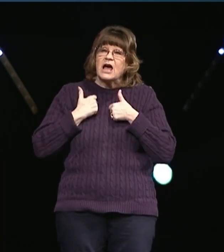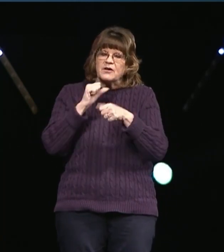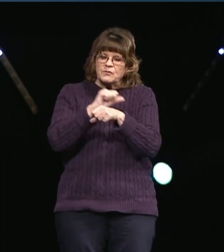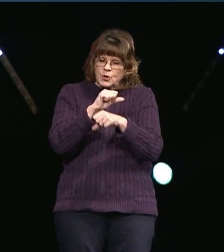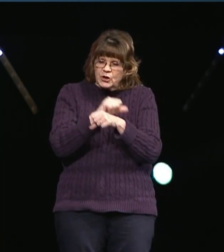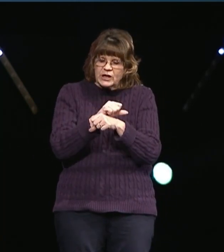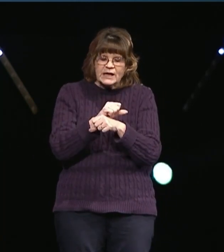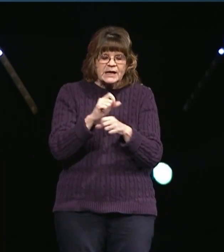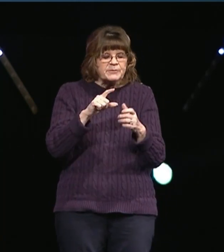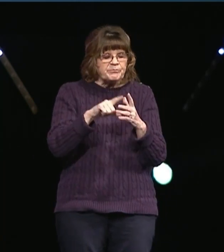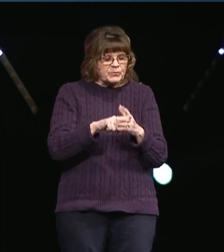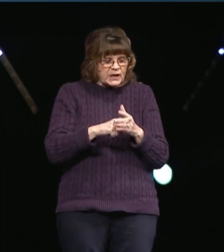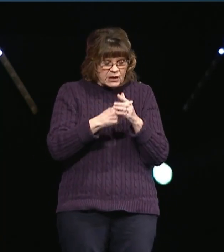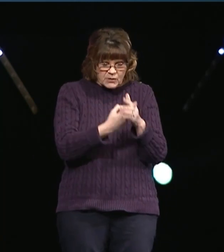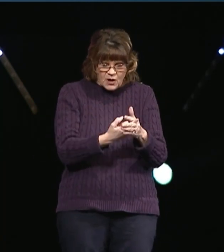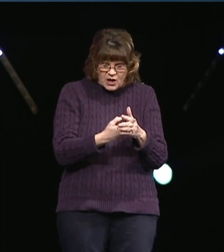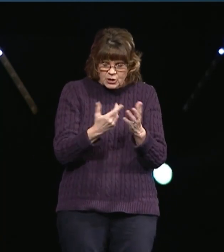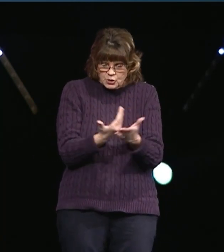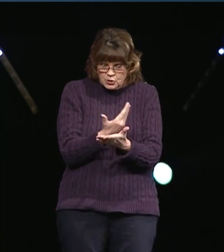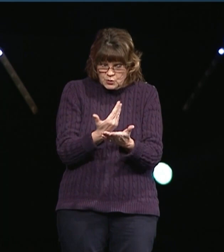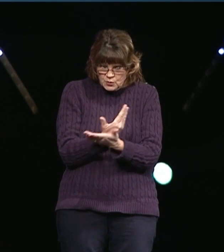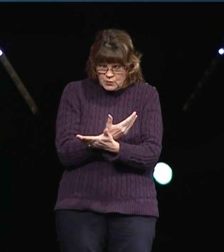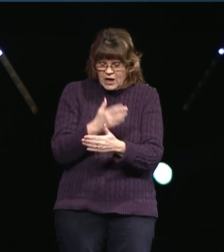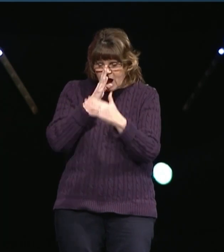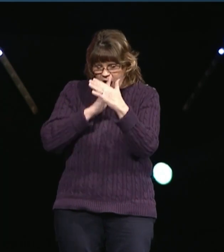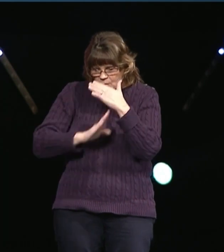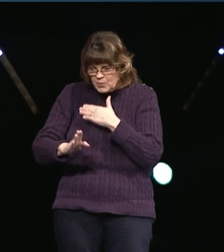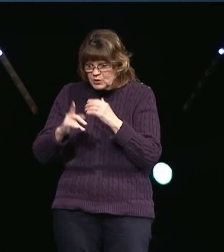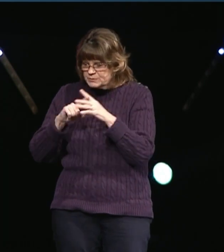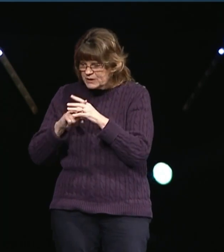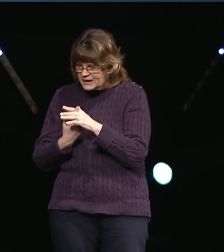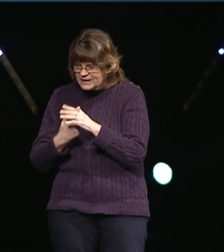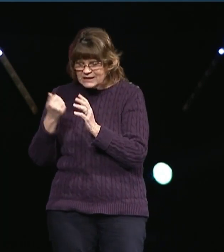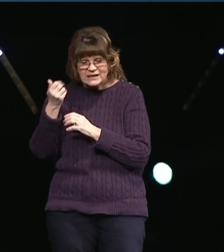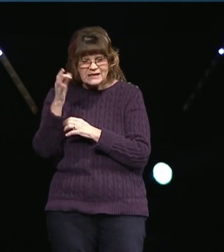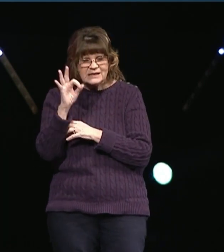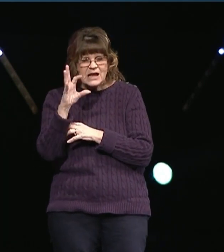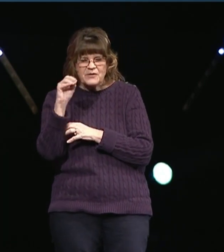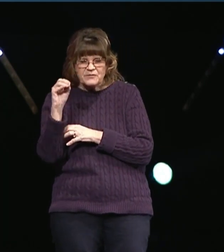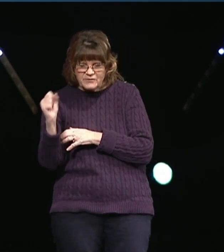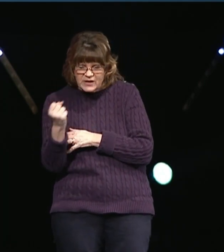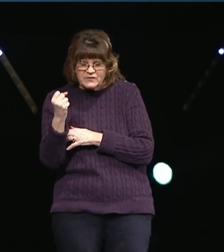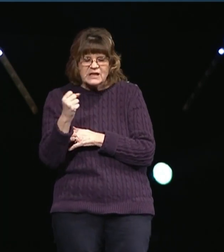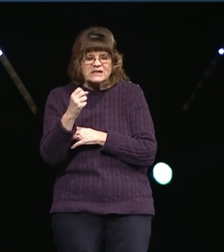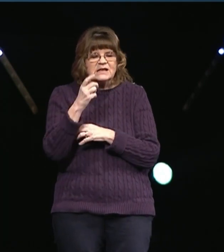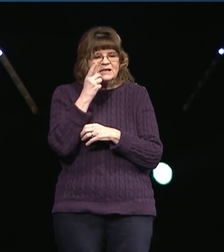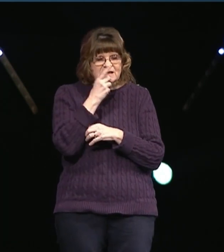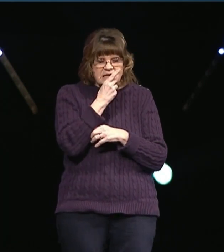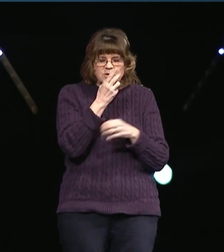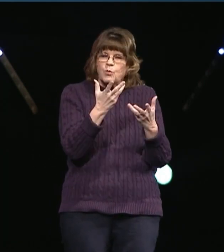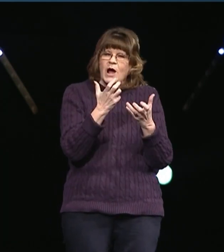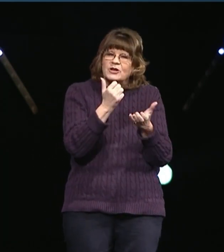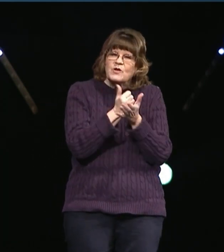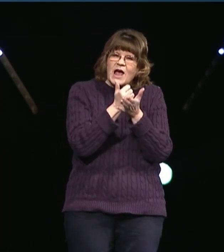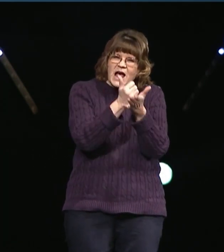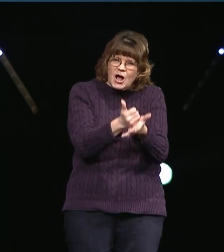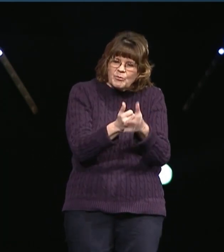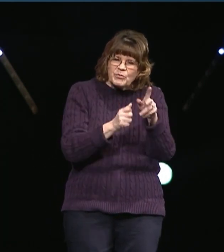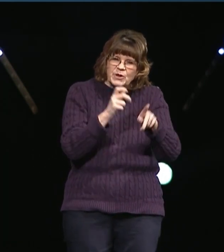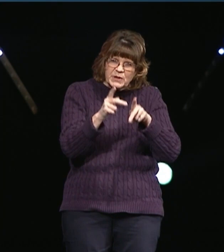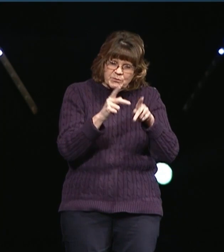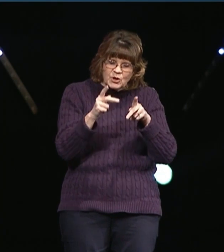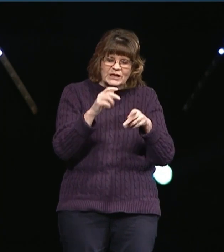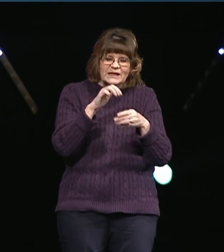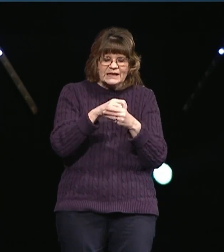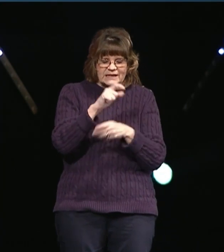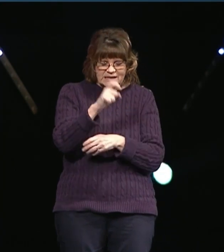beginnings in Billings, Montana, on November 22, 1950. From a young age, Dennis wanted to help those who were hurting and in need.